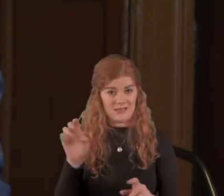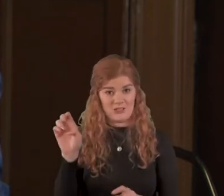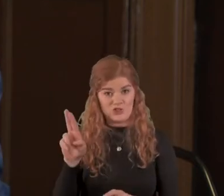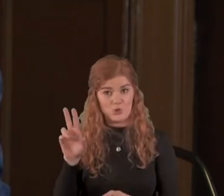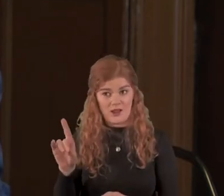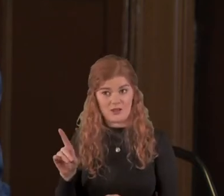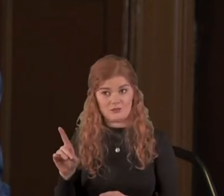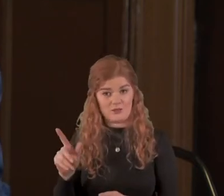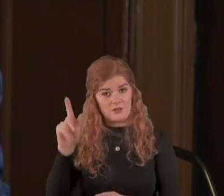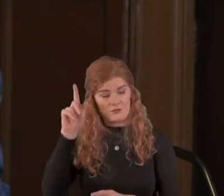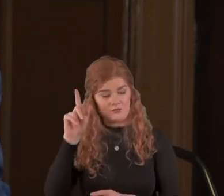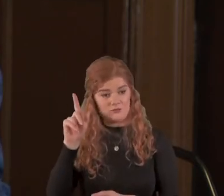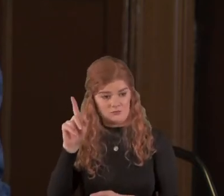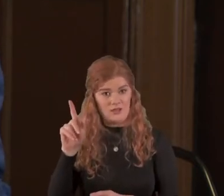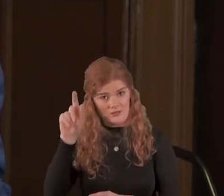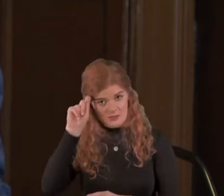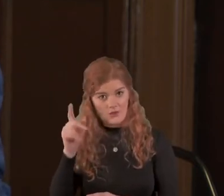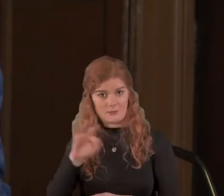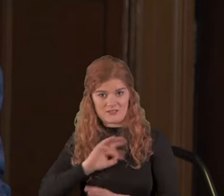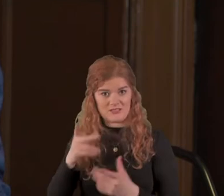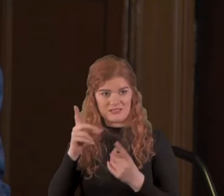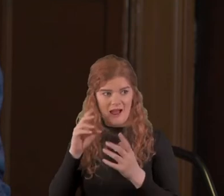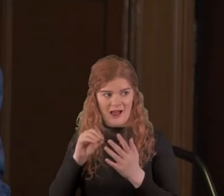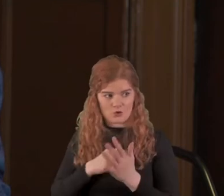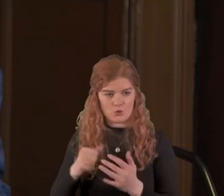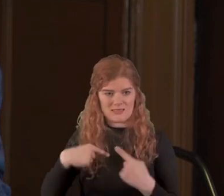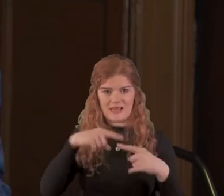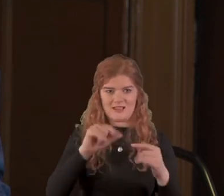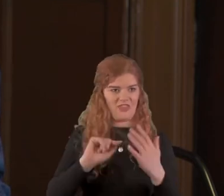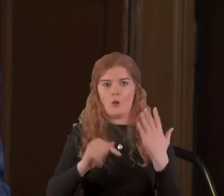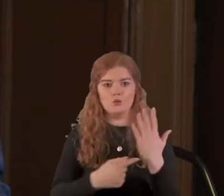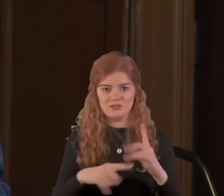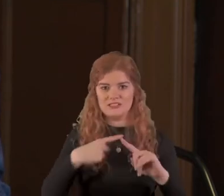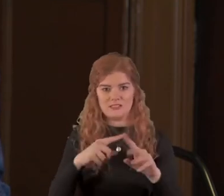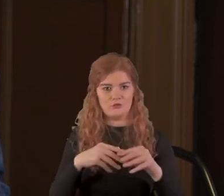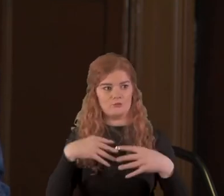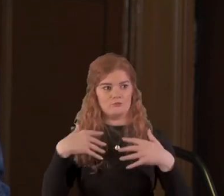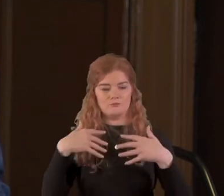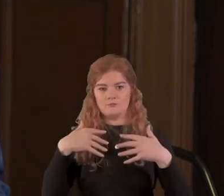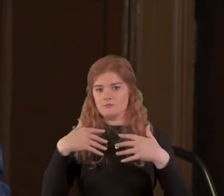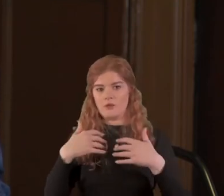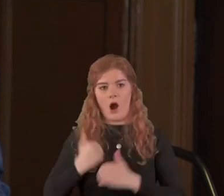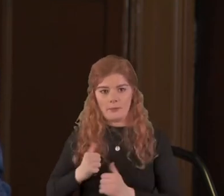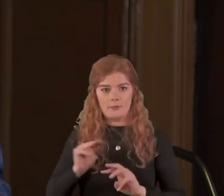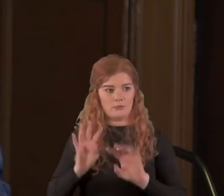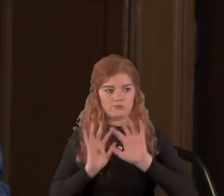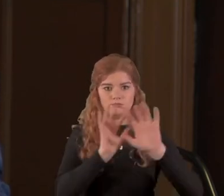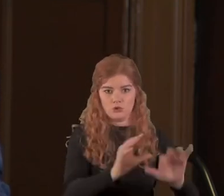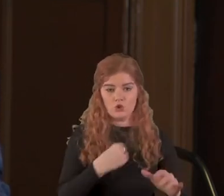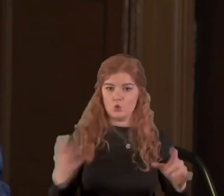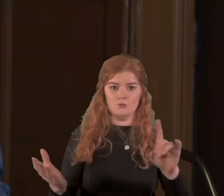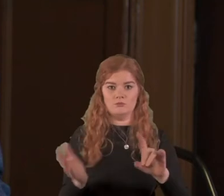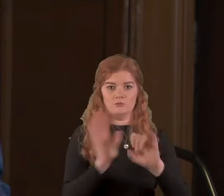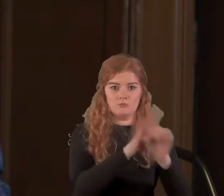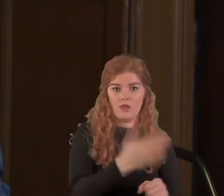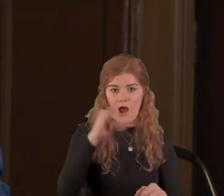to deploy tens of thousands of troops to beat the IRA. I think Michael Collins thought the